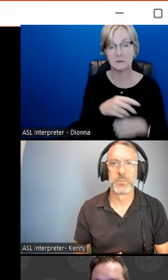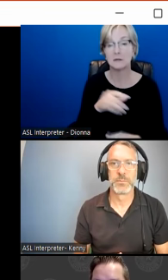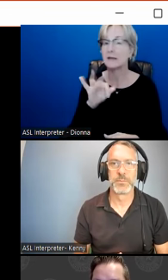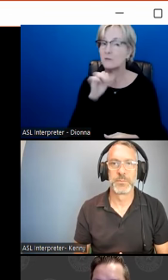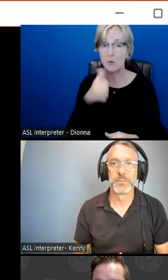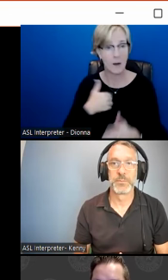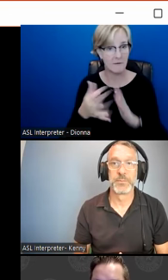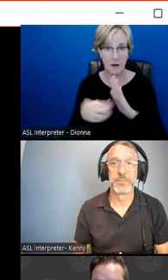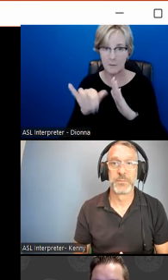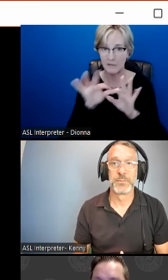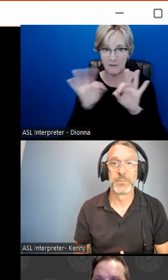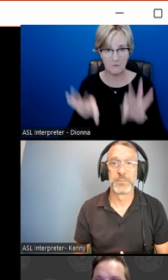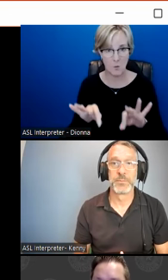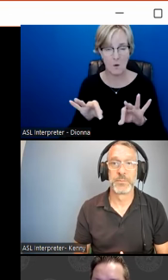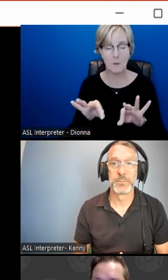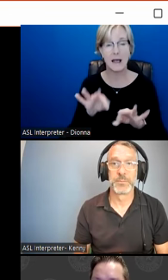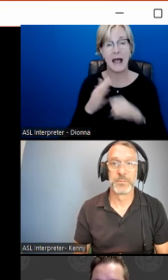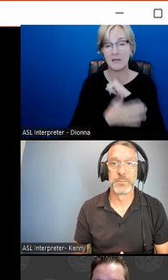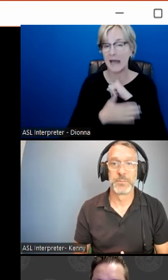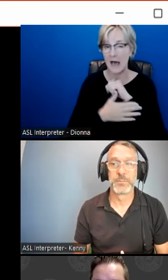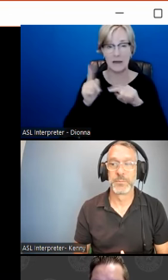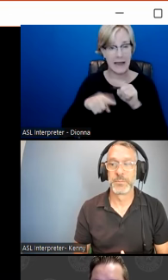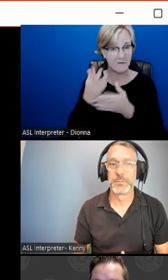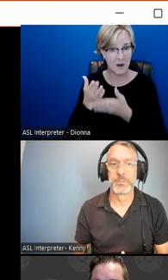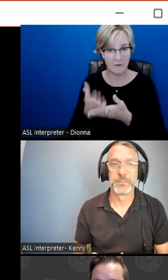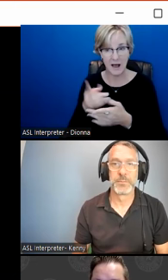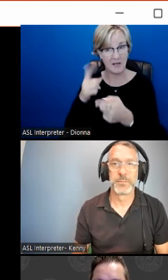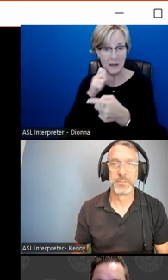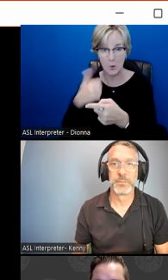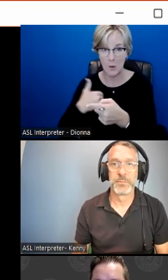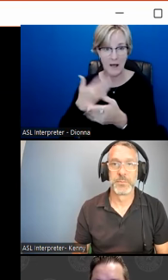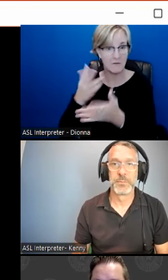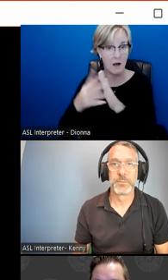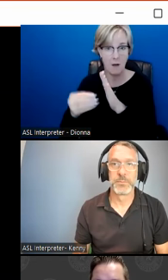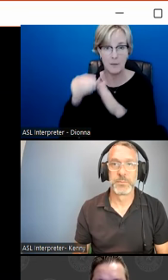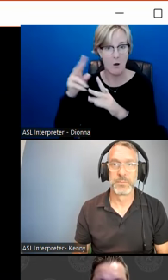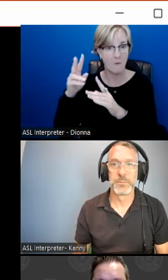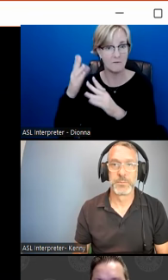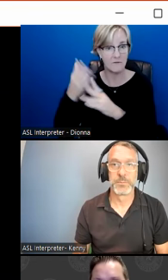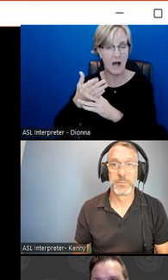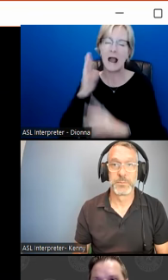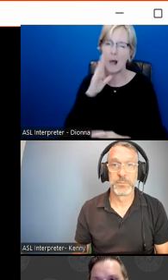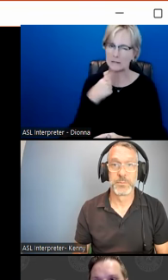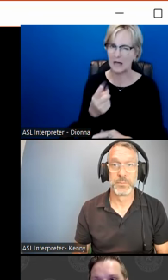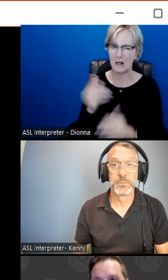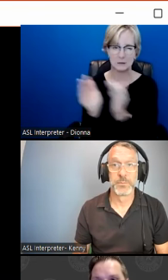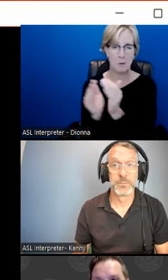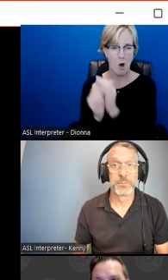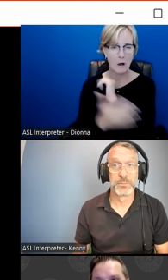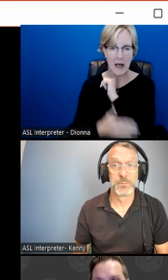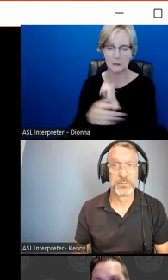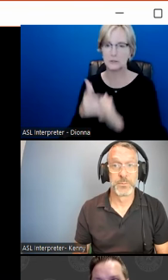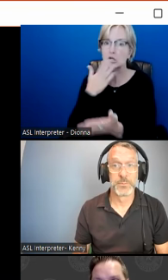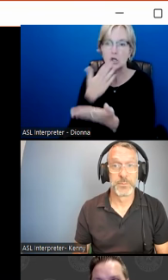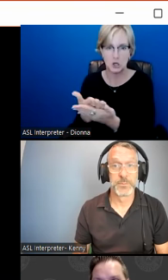of the form, and the county can't verify, they don't have a copy on file. And I'll tell you, the smaller counties are really good